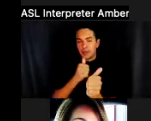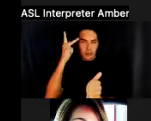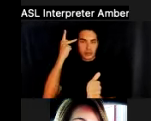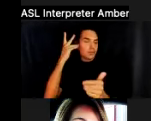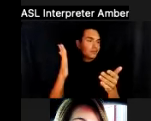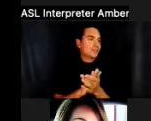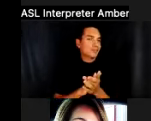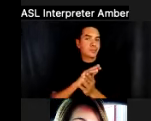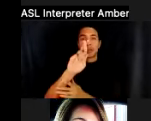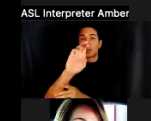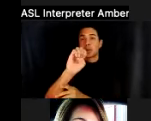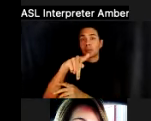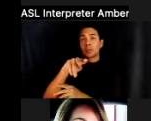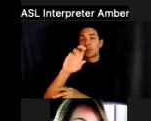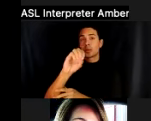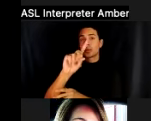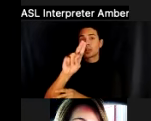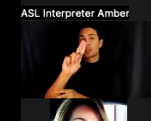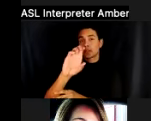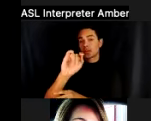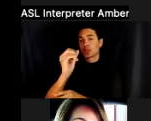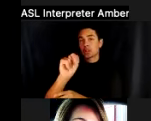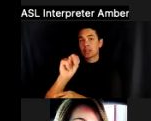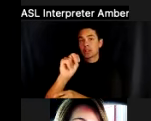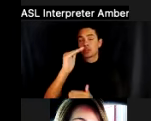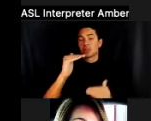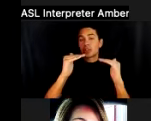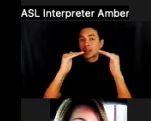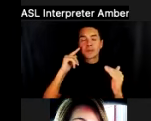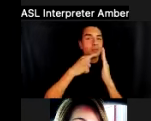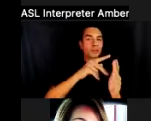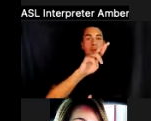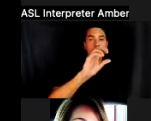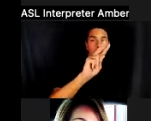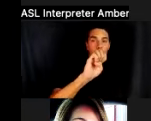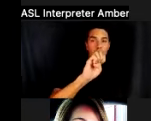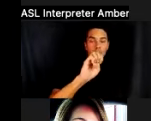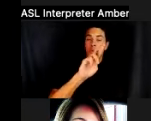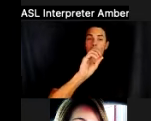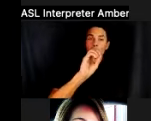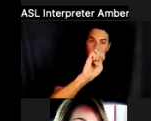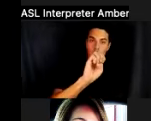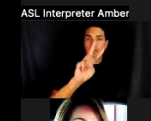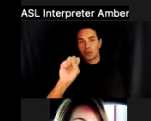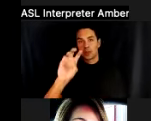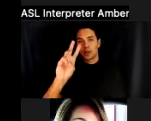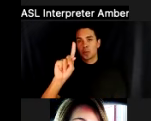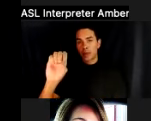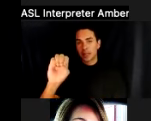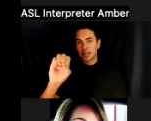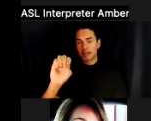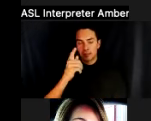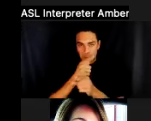reproductive justice and overturn of Roe v. Wade, that has an effect, right, on our communities, on our people, on folks who are seeking services.